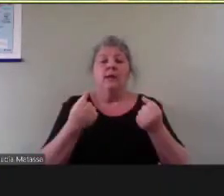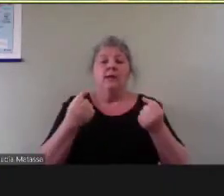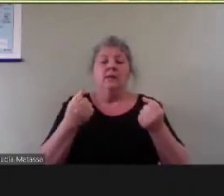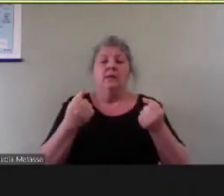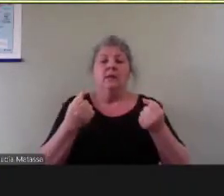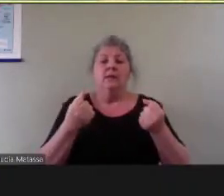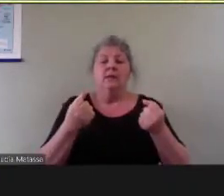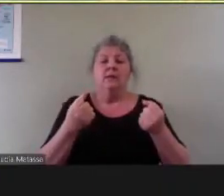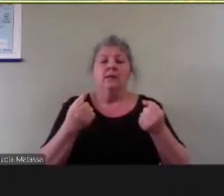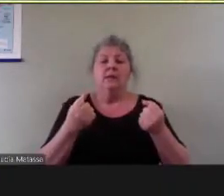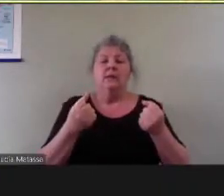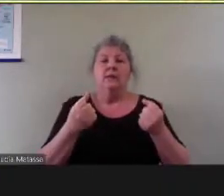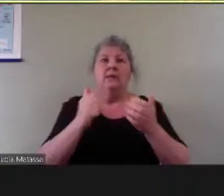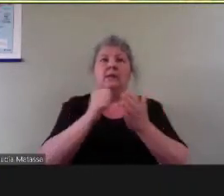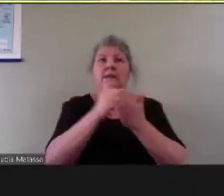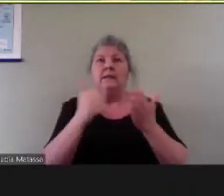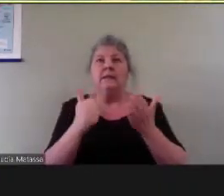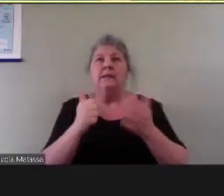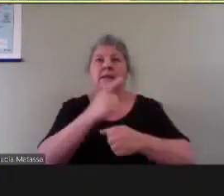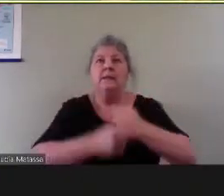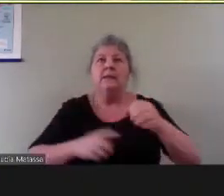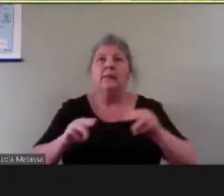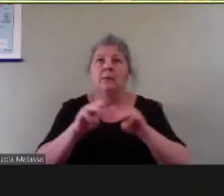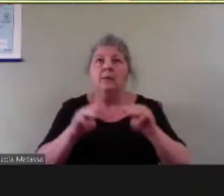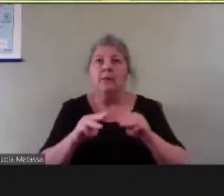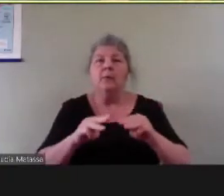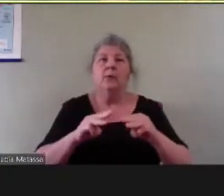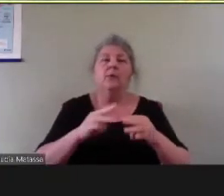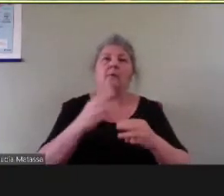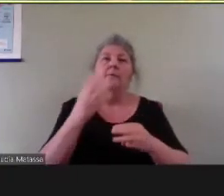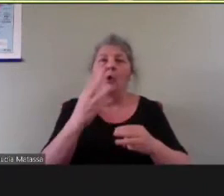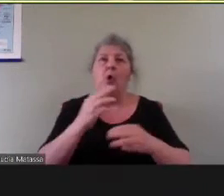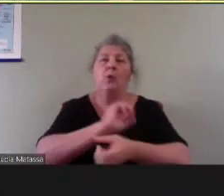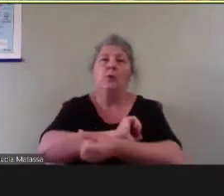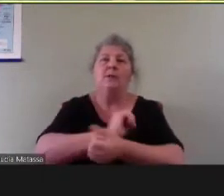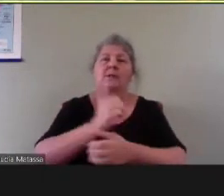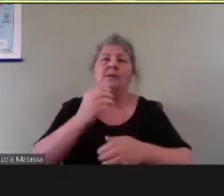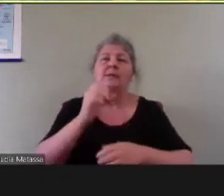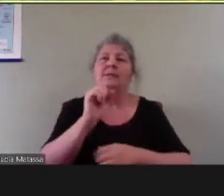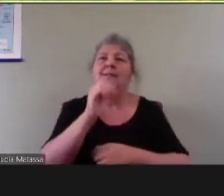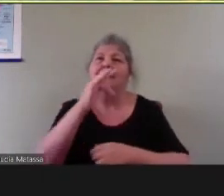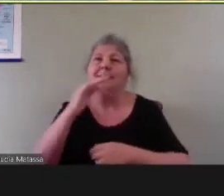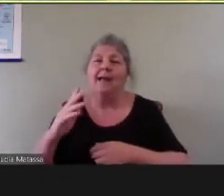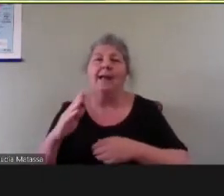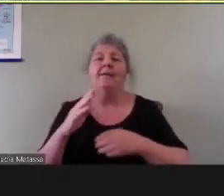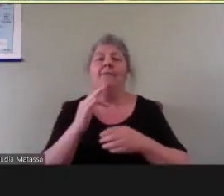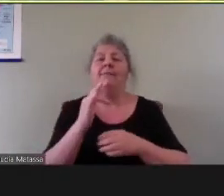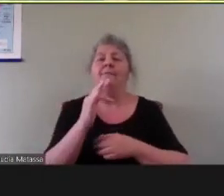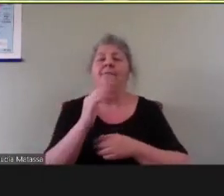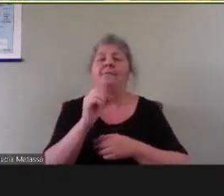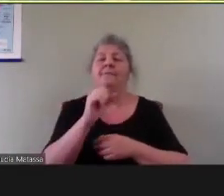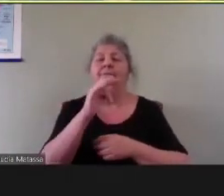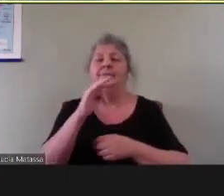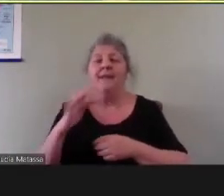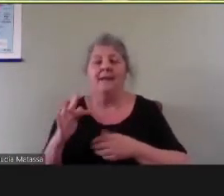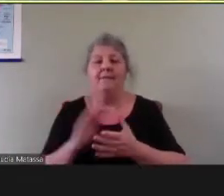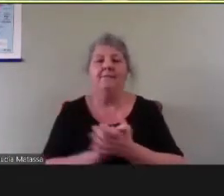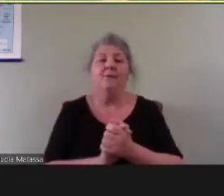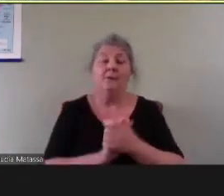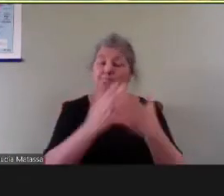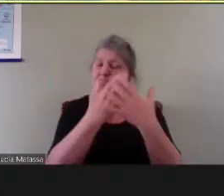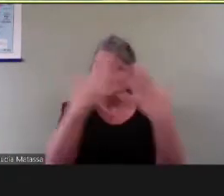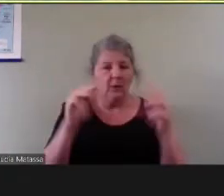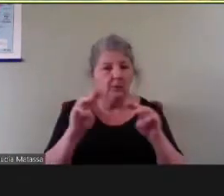So we interviewed 16 disabled people, four prison staff, three disability rights advocates, one penal reform advocate, and then